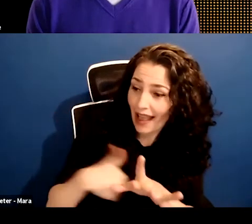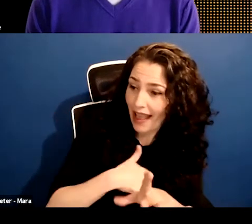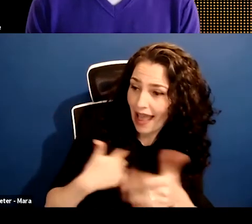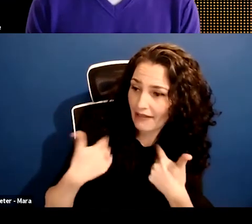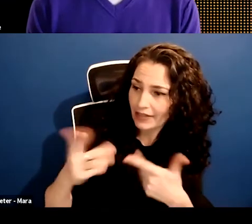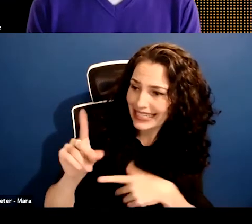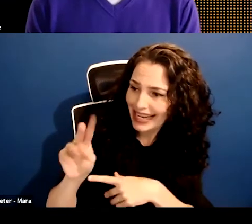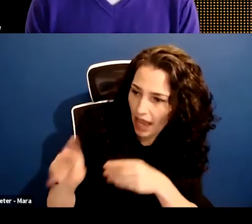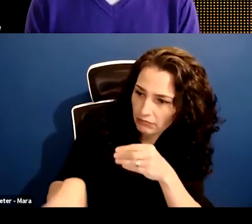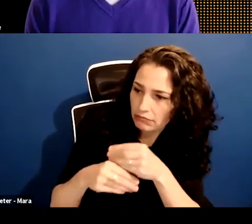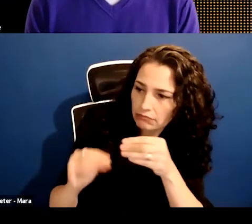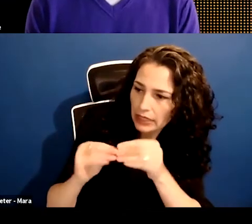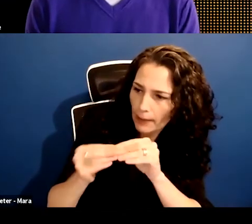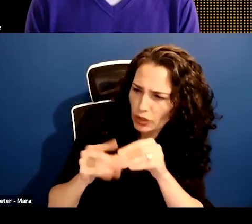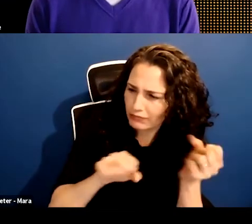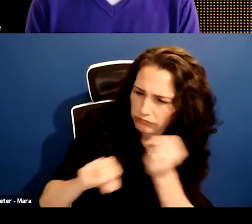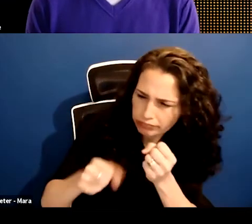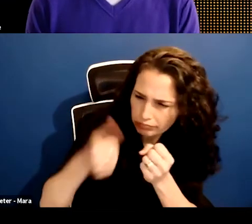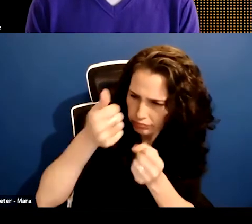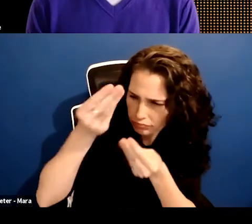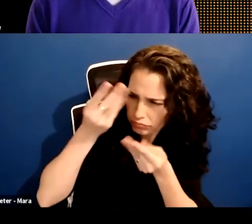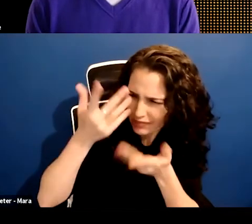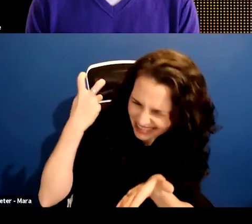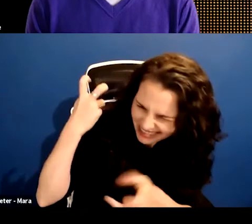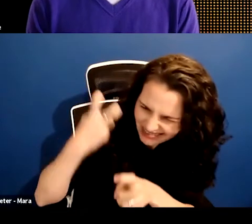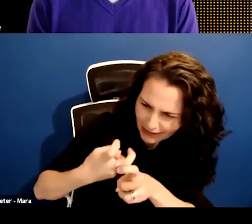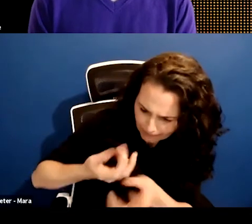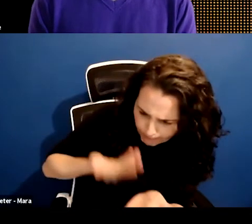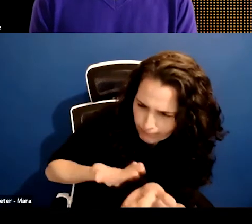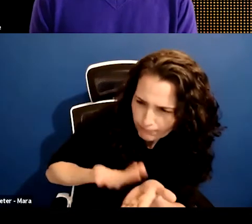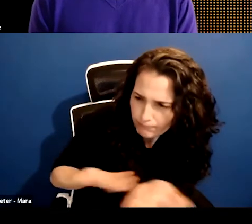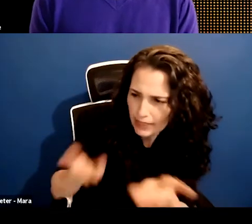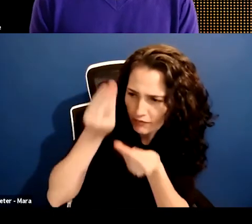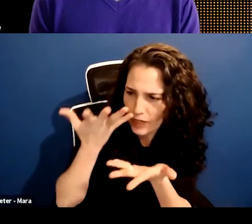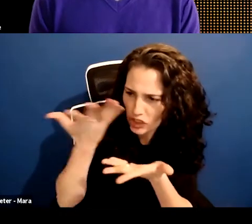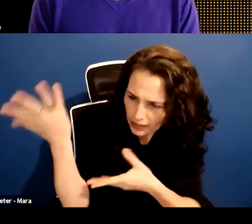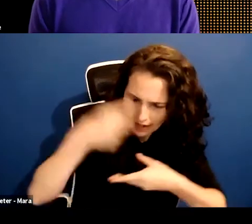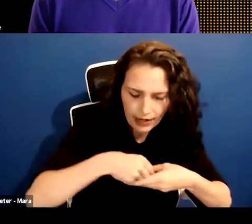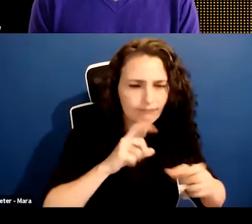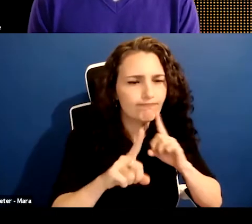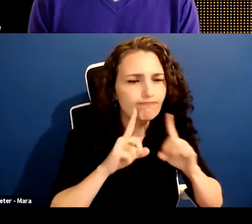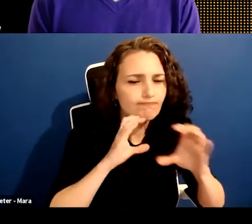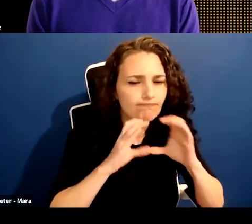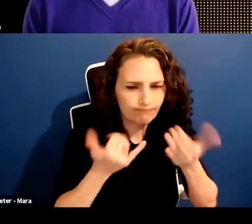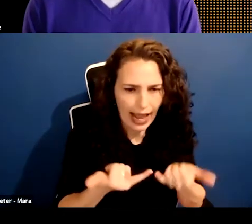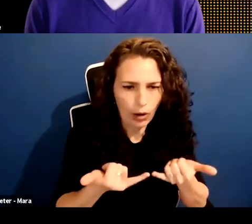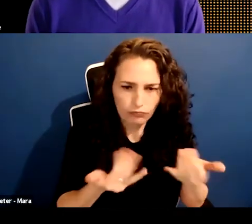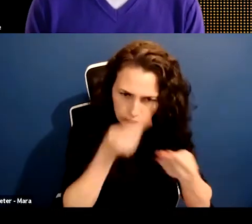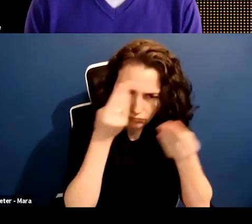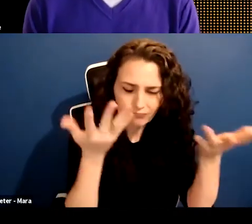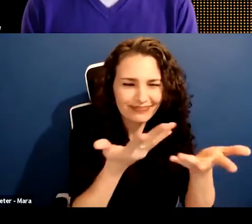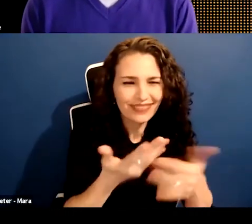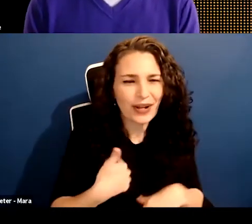bring data and hardcore information into the conversation. So we're going to do that now. We are fortunate to